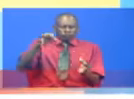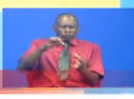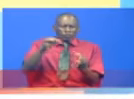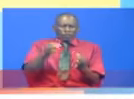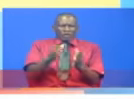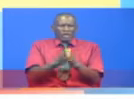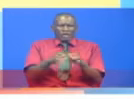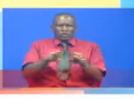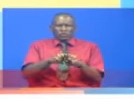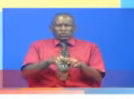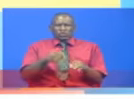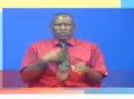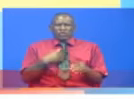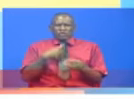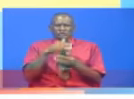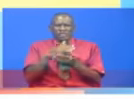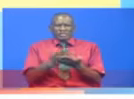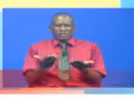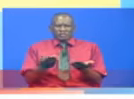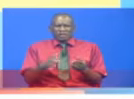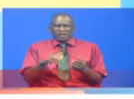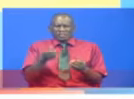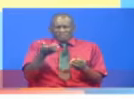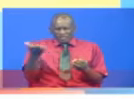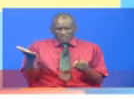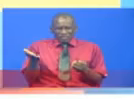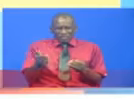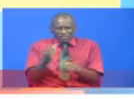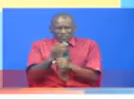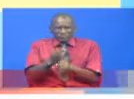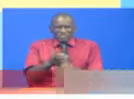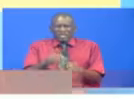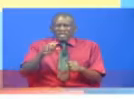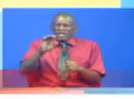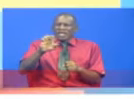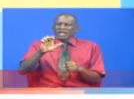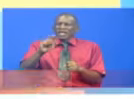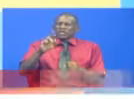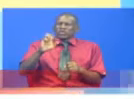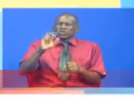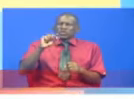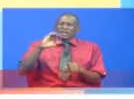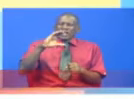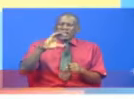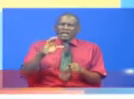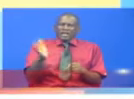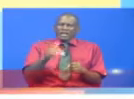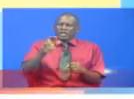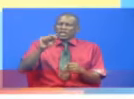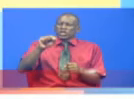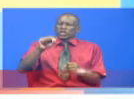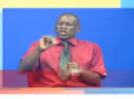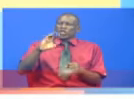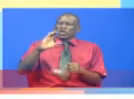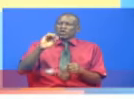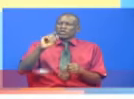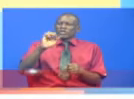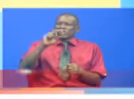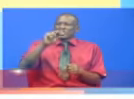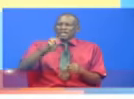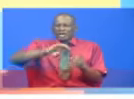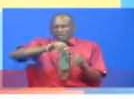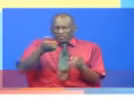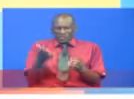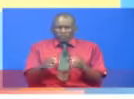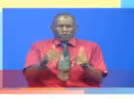patches, sublingual lozenges, electronic nicotine and non-nicotine delivery systems,